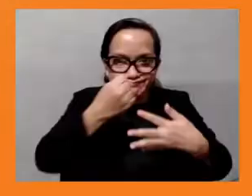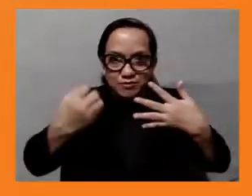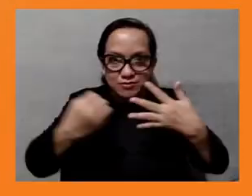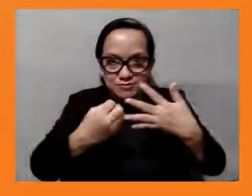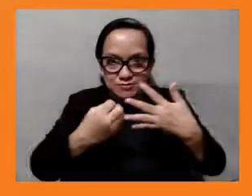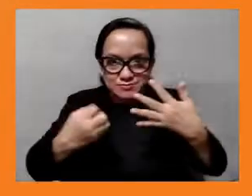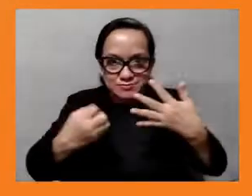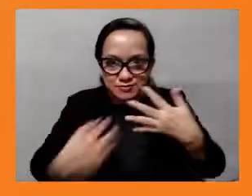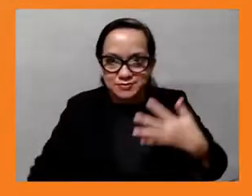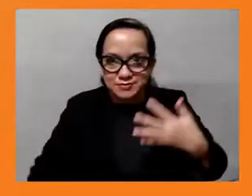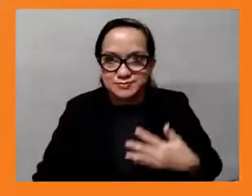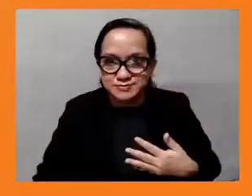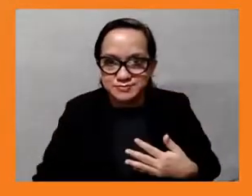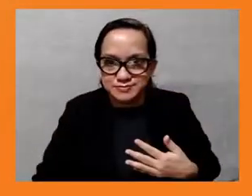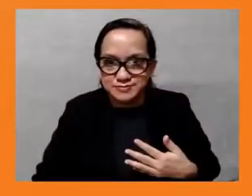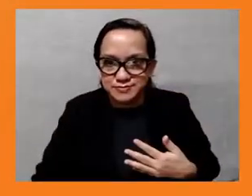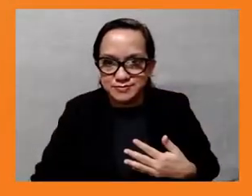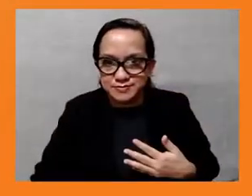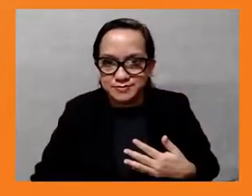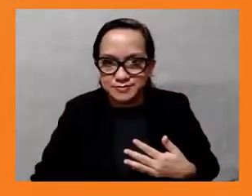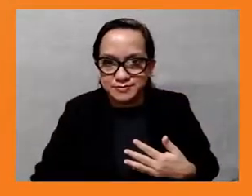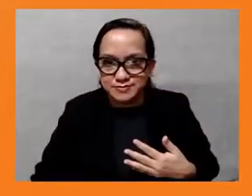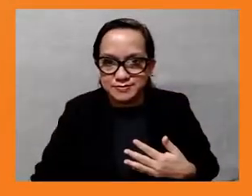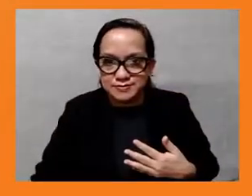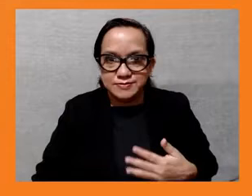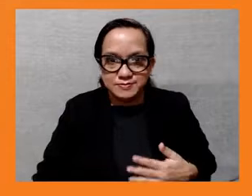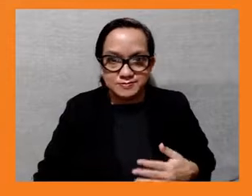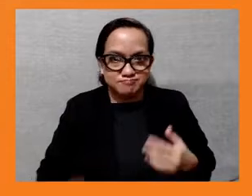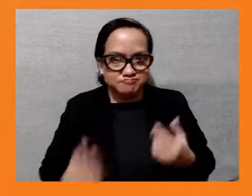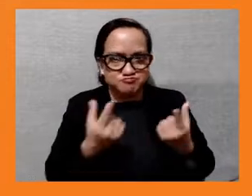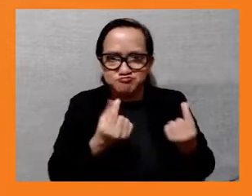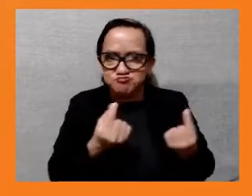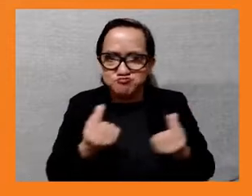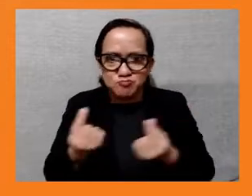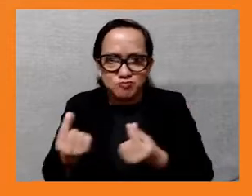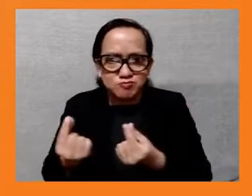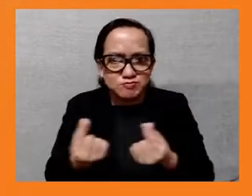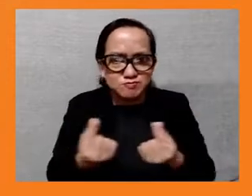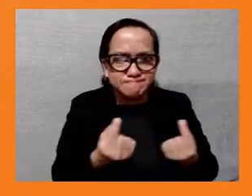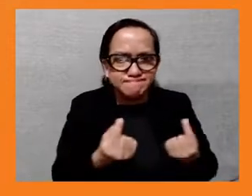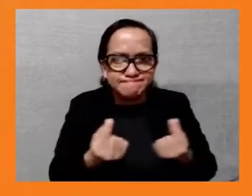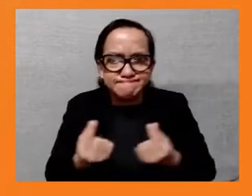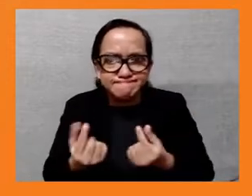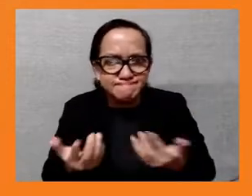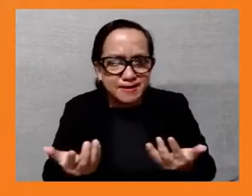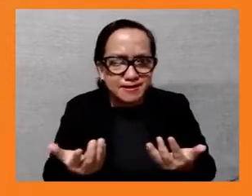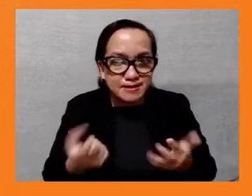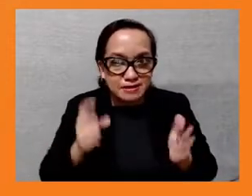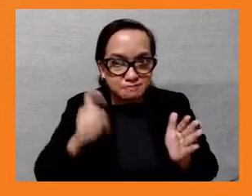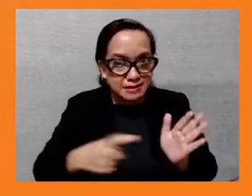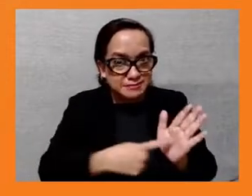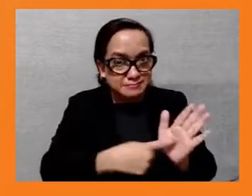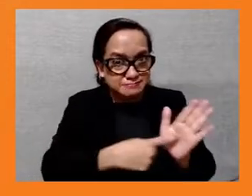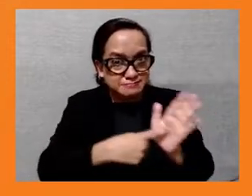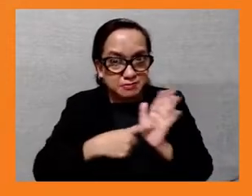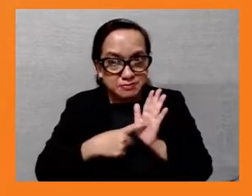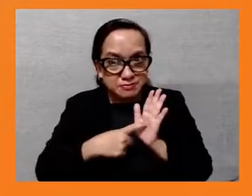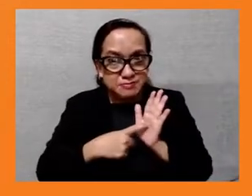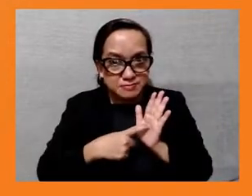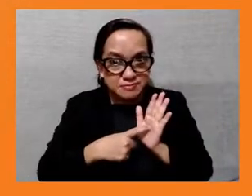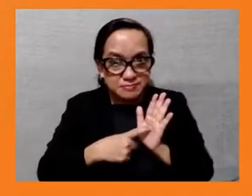the points raised, obviously from Vidya, loss of life, unremediated impacts. I mean, that's not